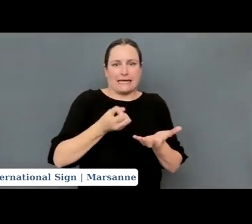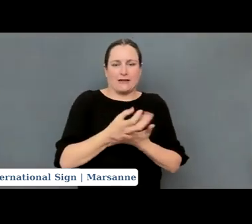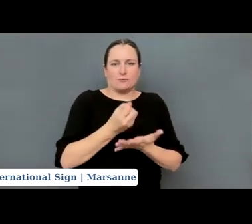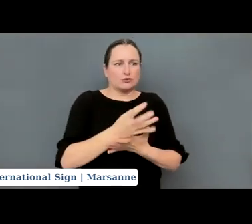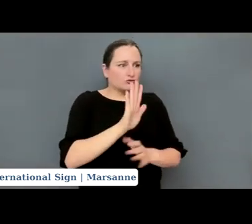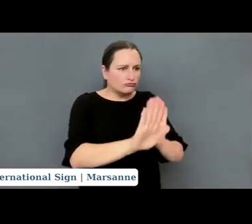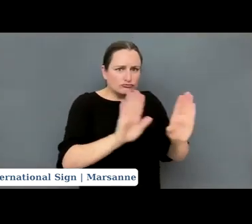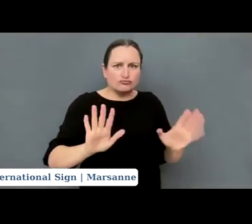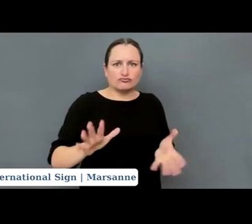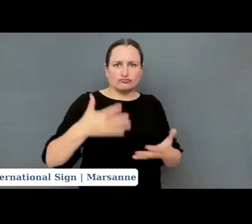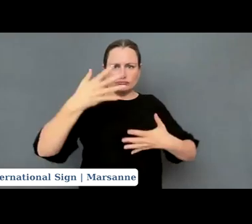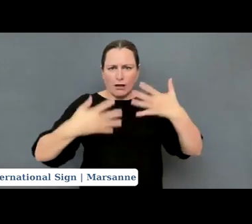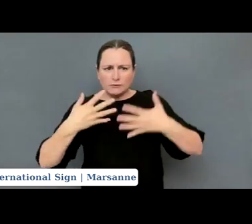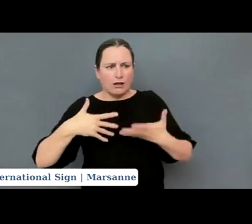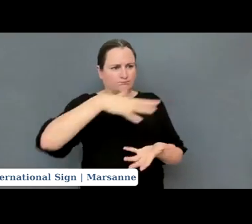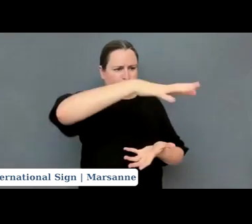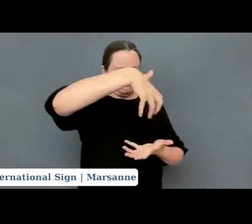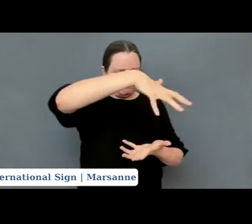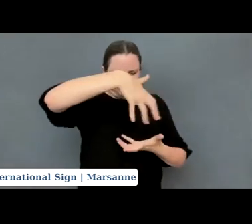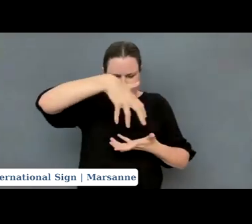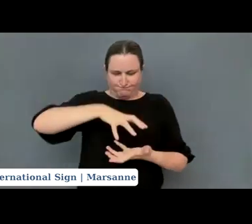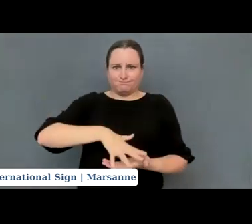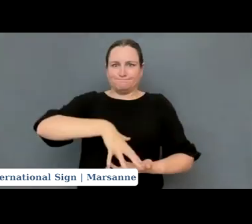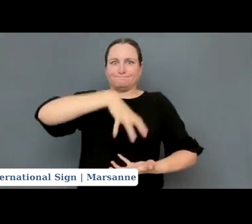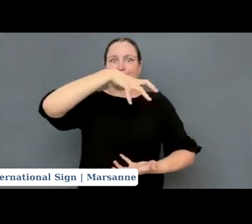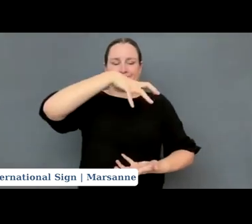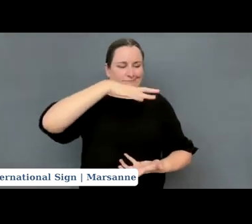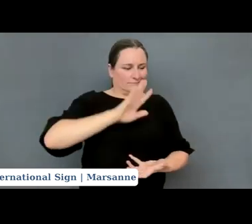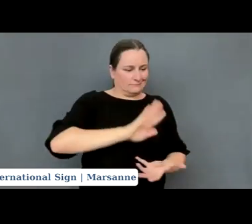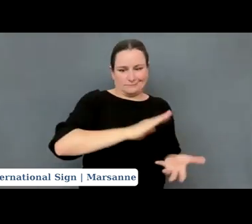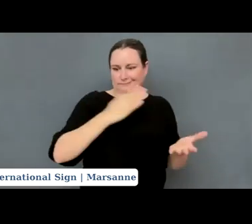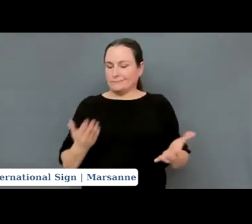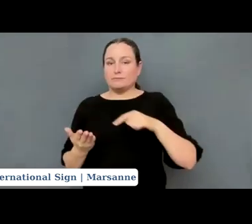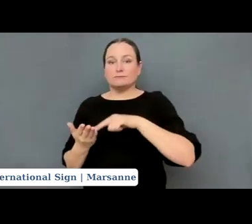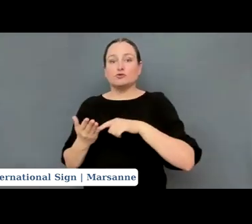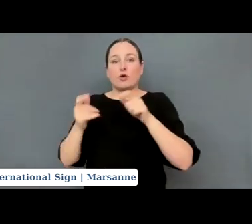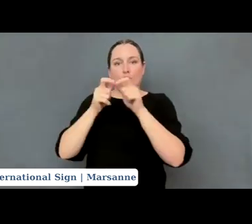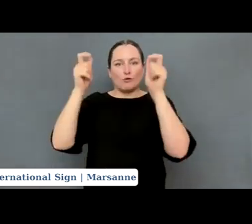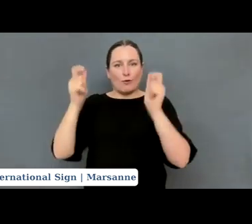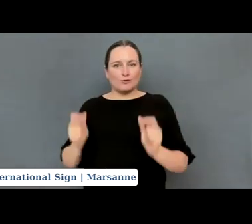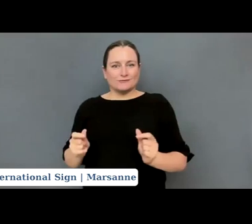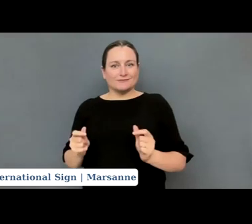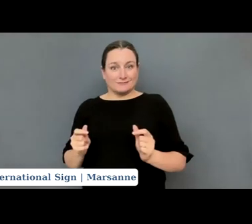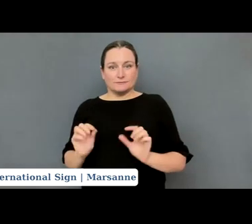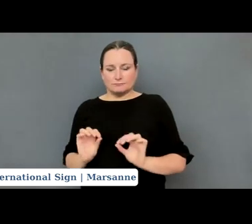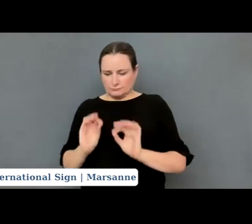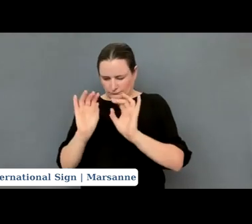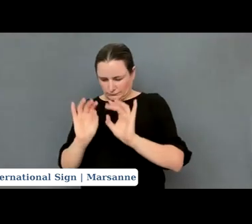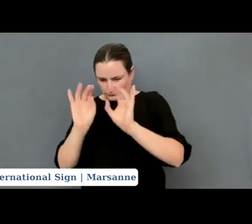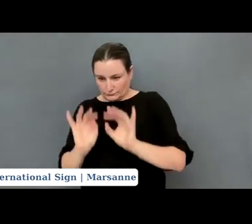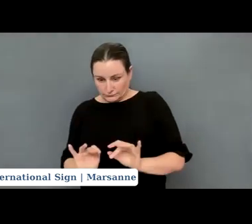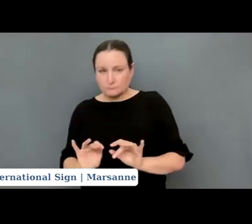This report offers the information both at the district level up to the national